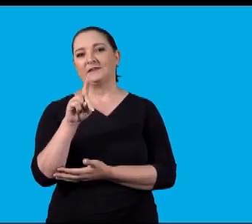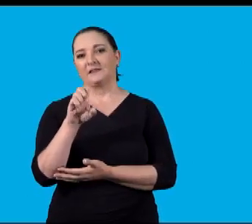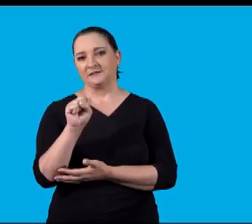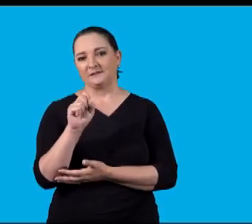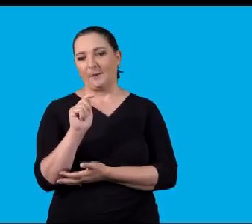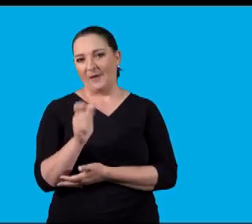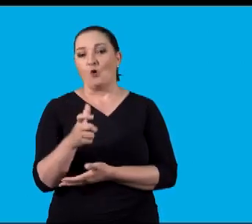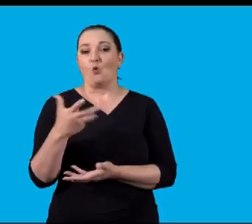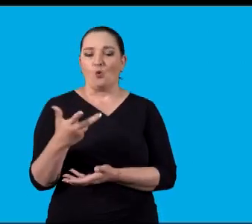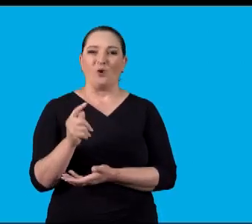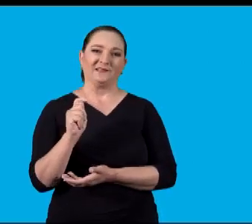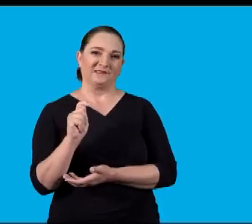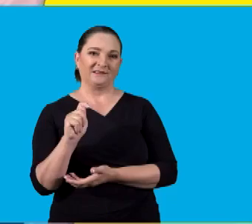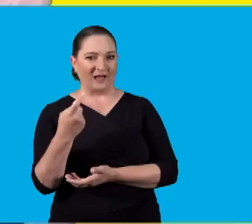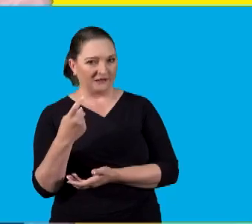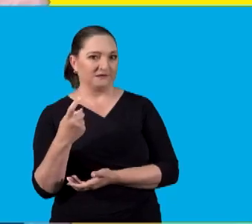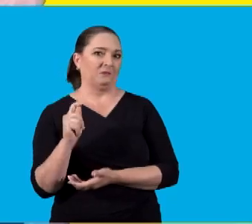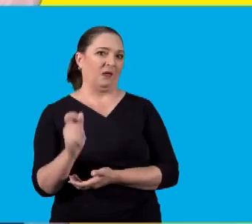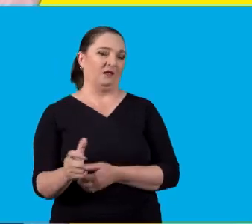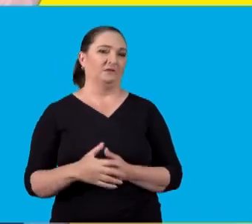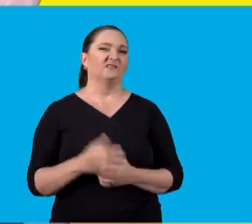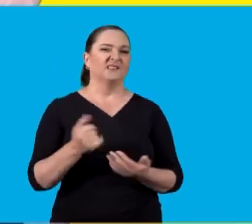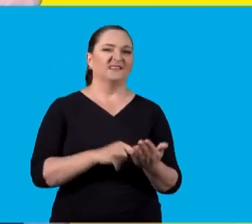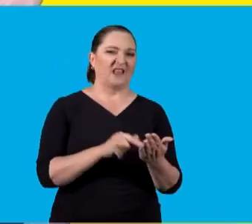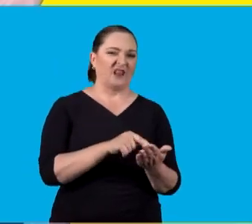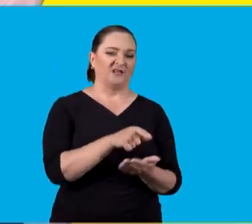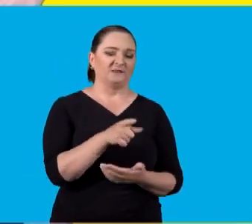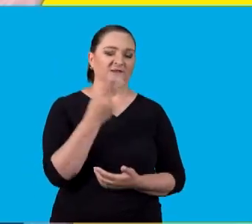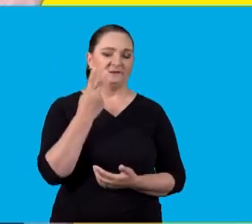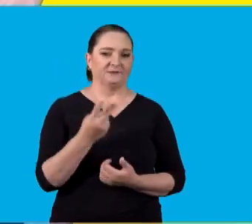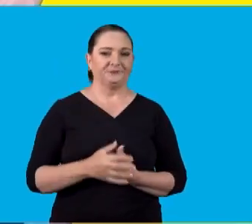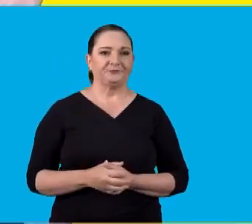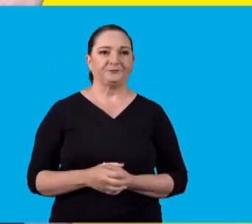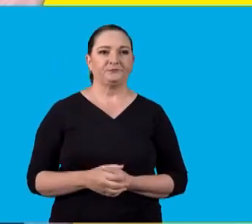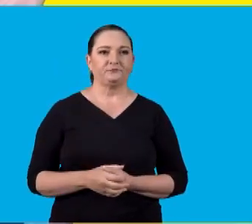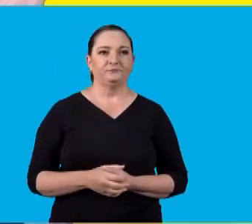paid. Let's go, and then we calculate one of those.